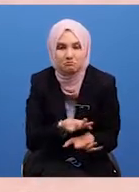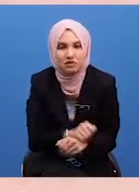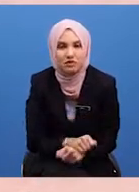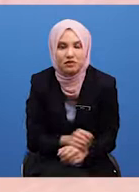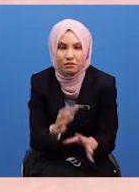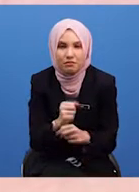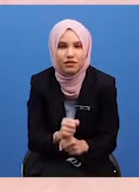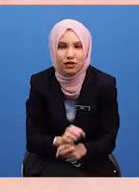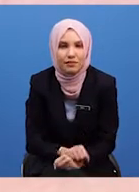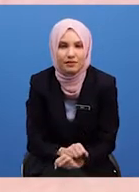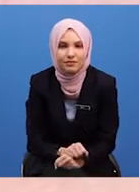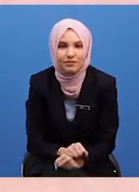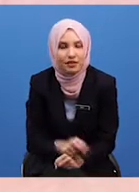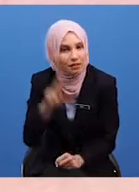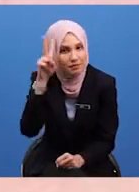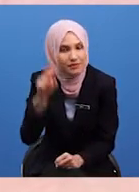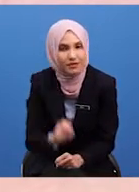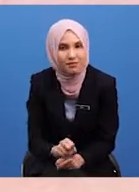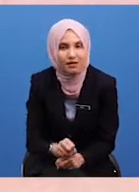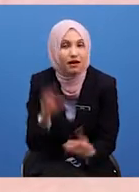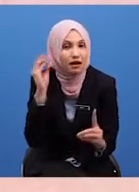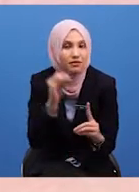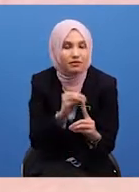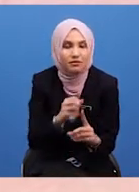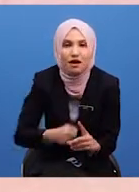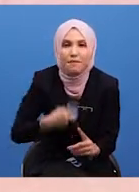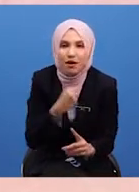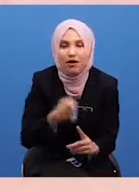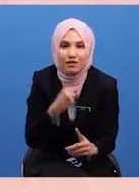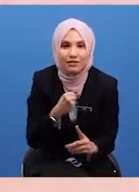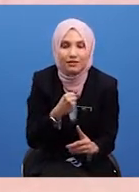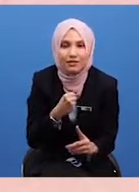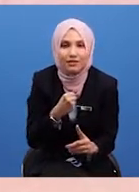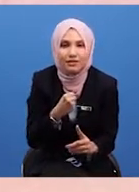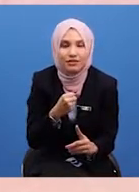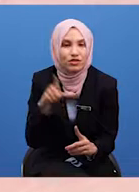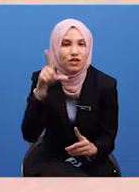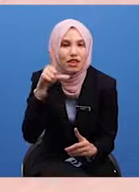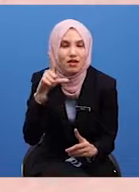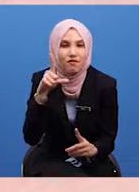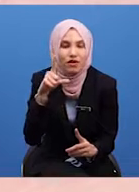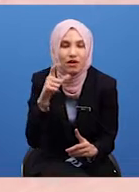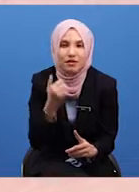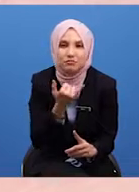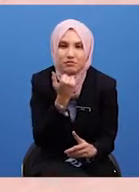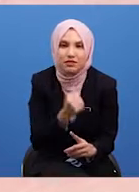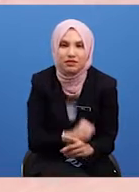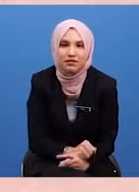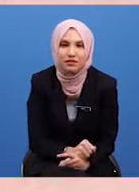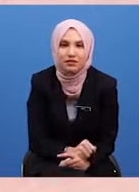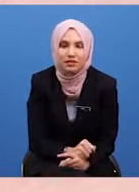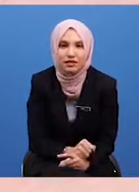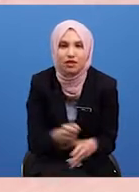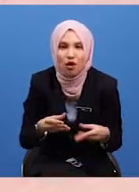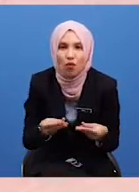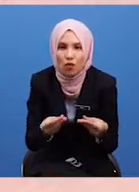it. Mr. Velos also apologizes to Lin for his mistakes and wants to give the medal